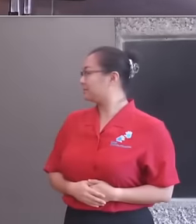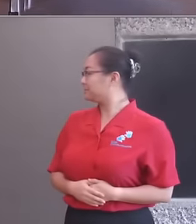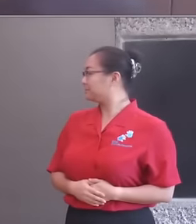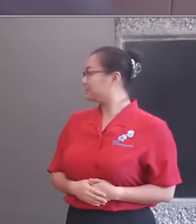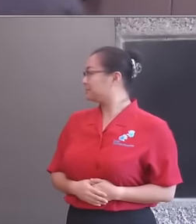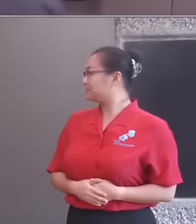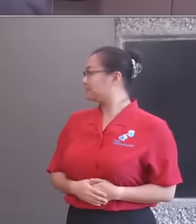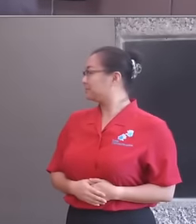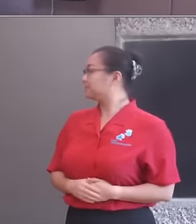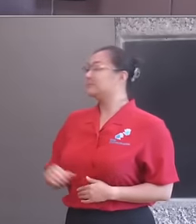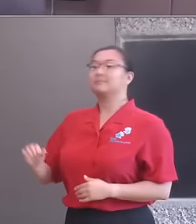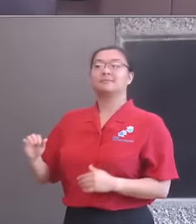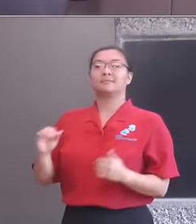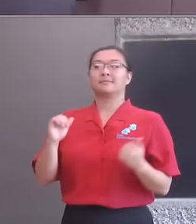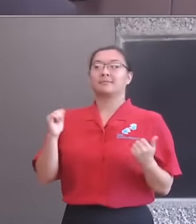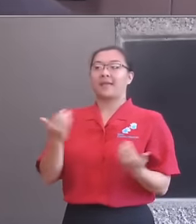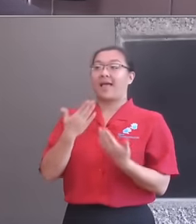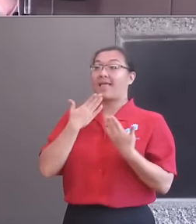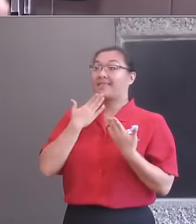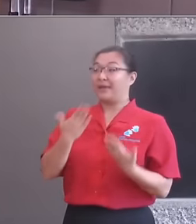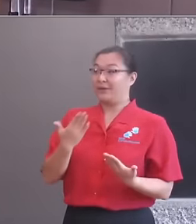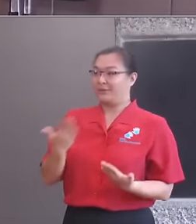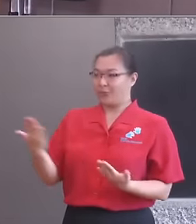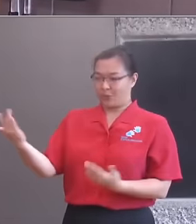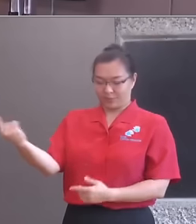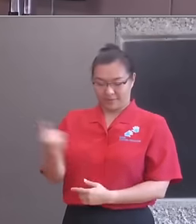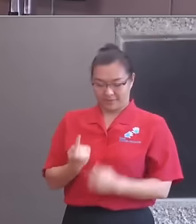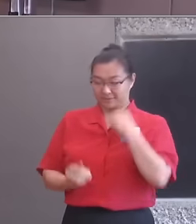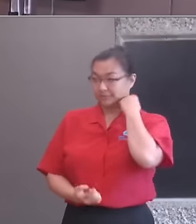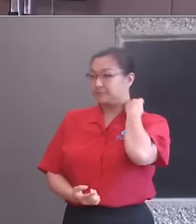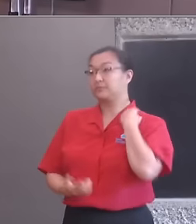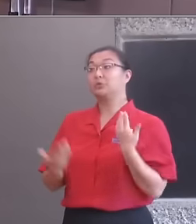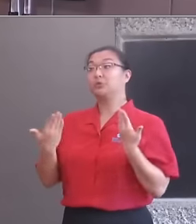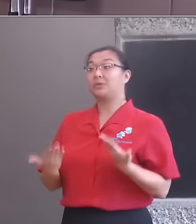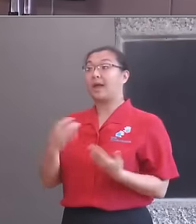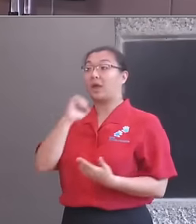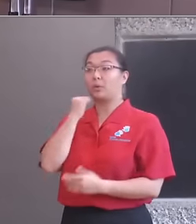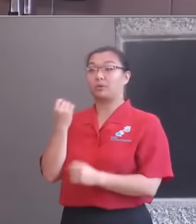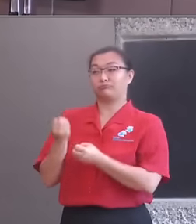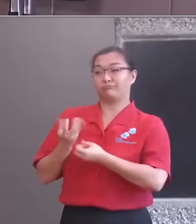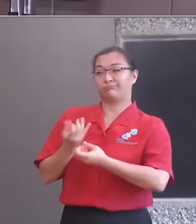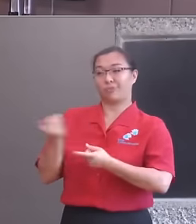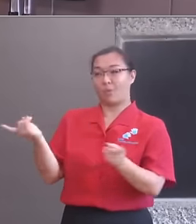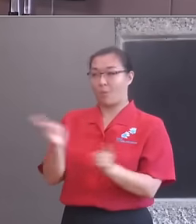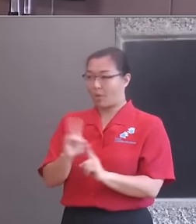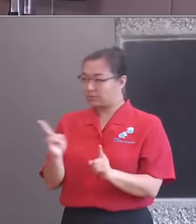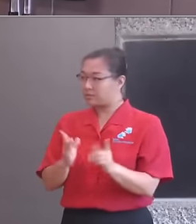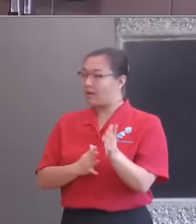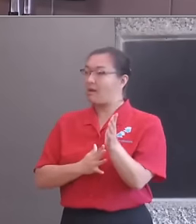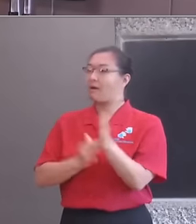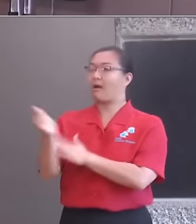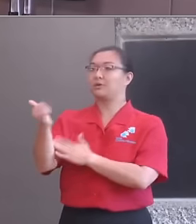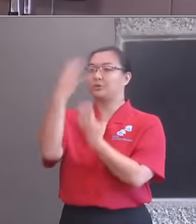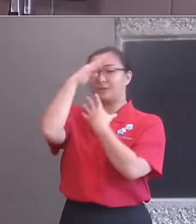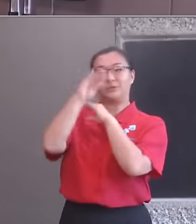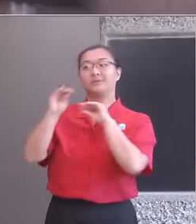Thank you Nick, thank you for joining us. Today we're going to talk about the Cultural Education Challenge. This is a national call